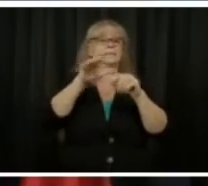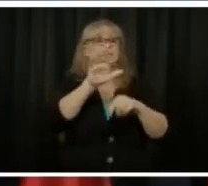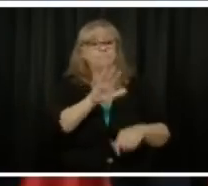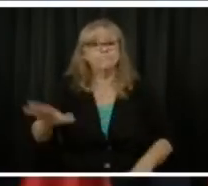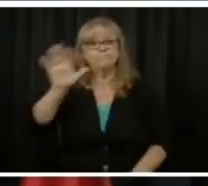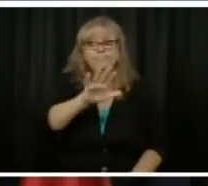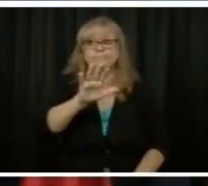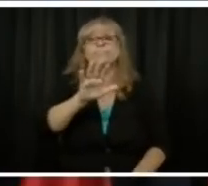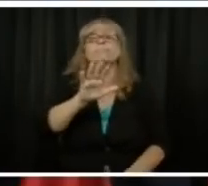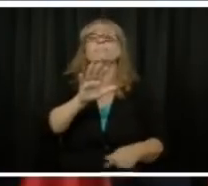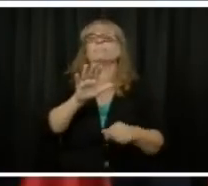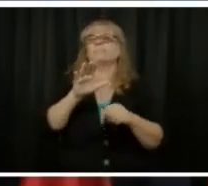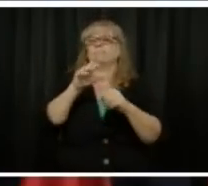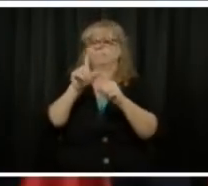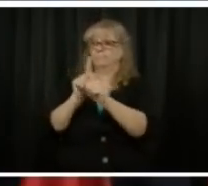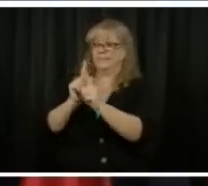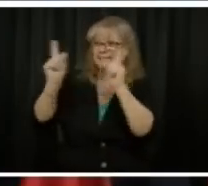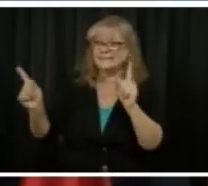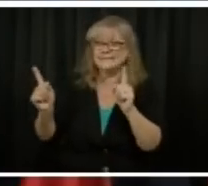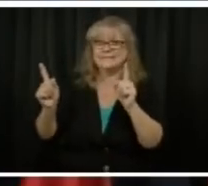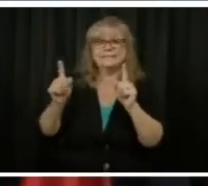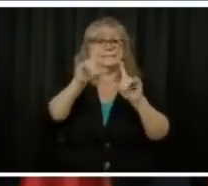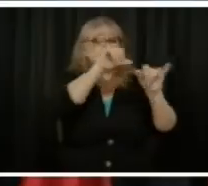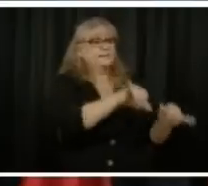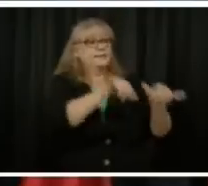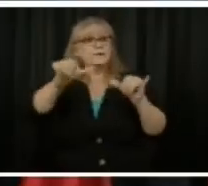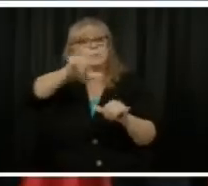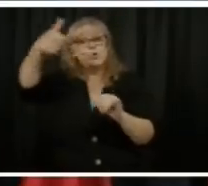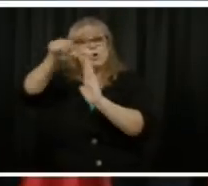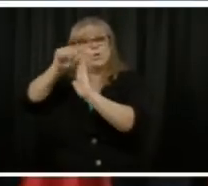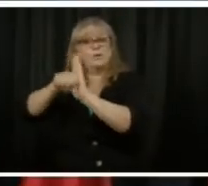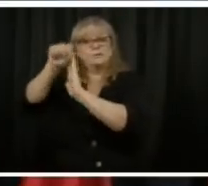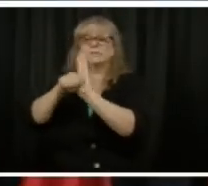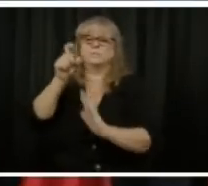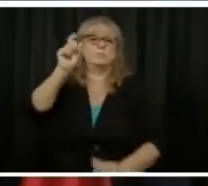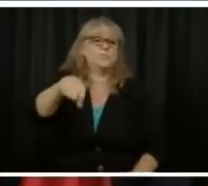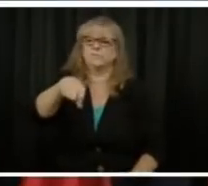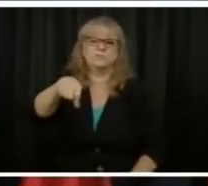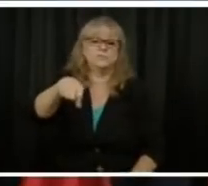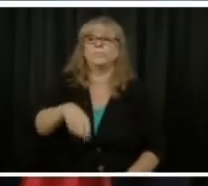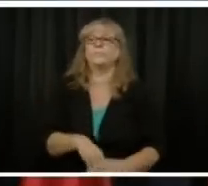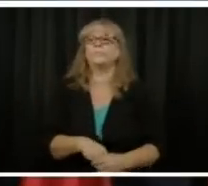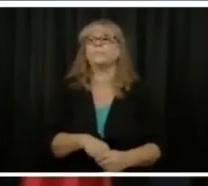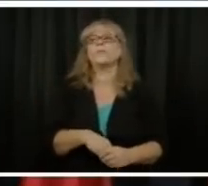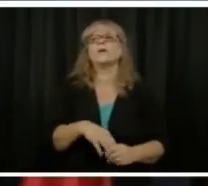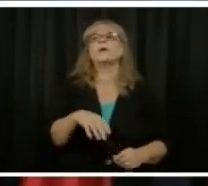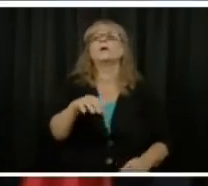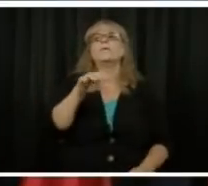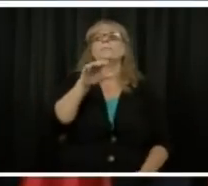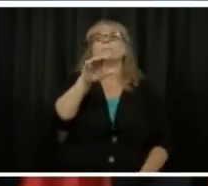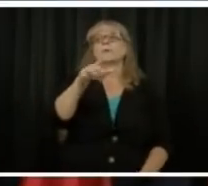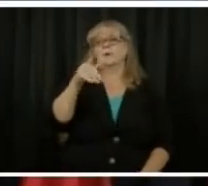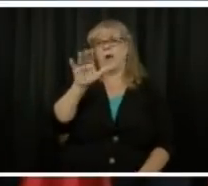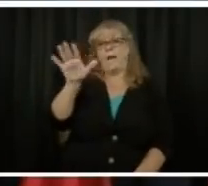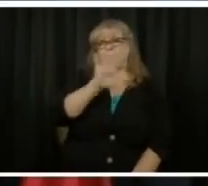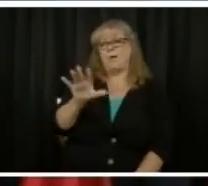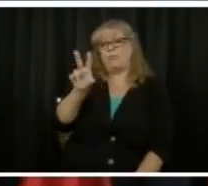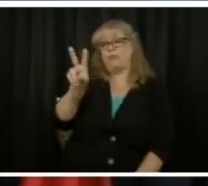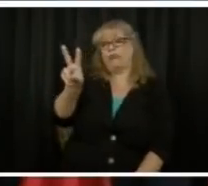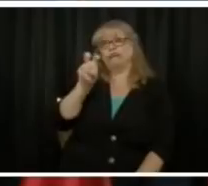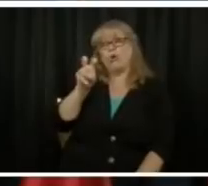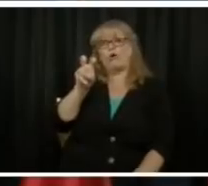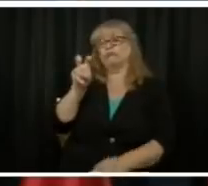number of new cases is roughly doubled. We were around 200 per day. We're now in the 400 to 500 range per day, which is why we're hoping that the